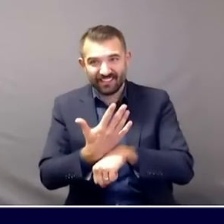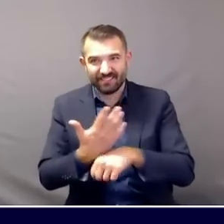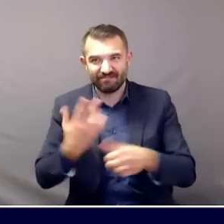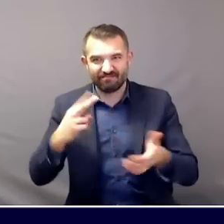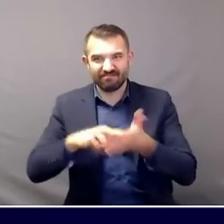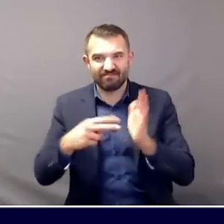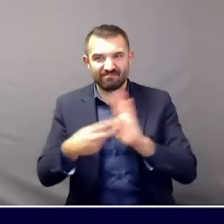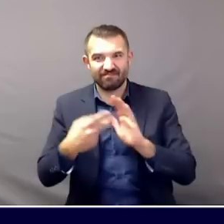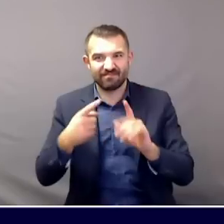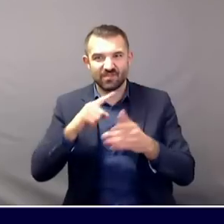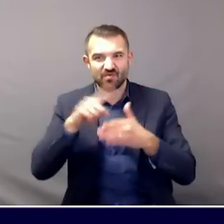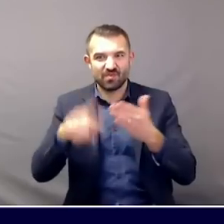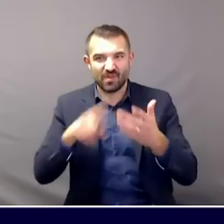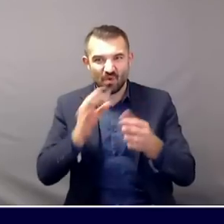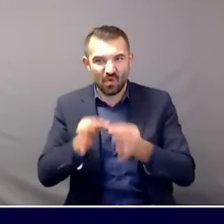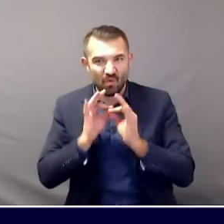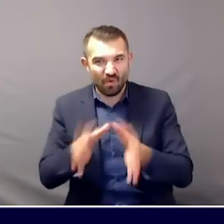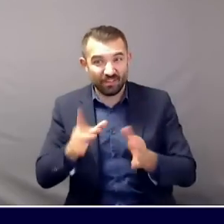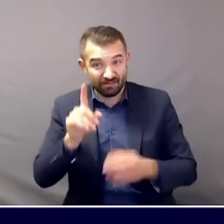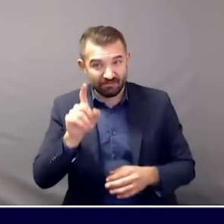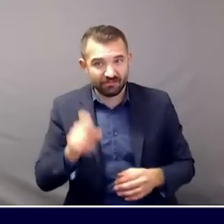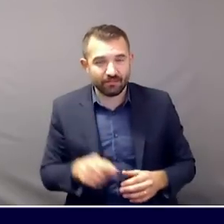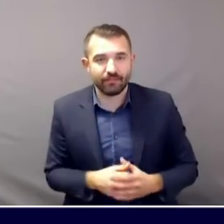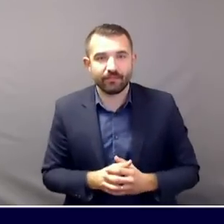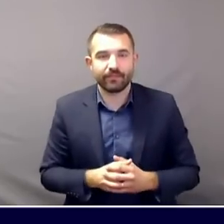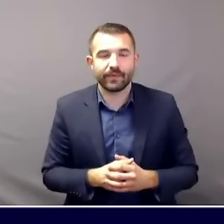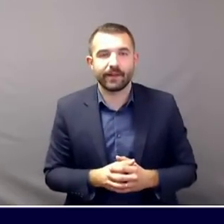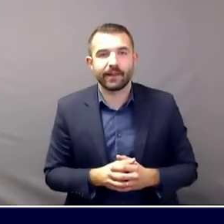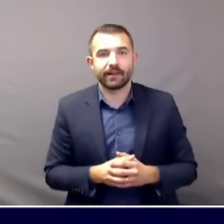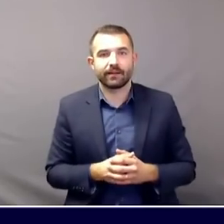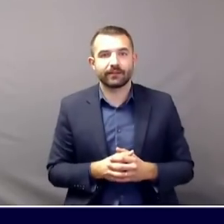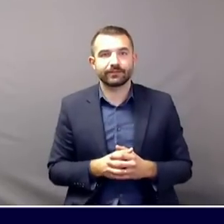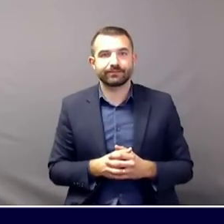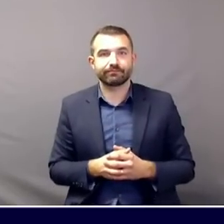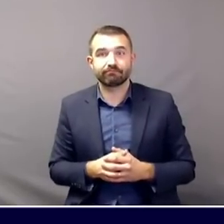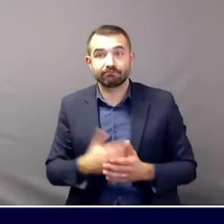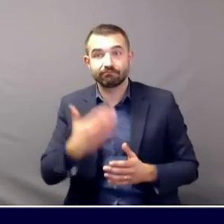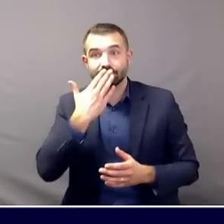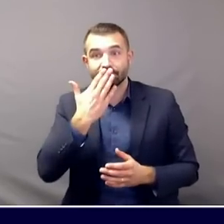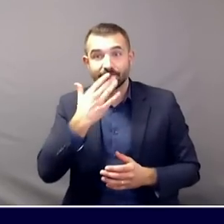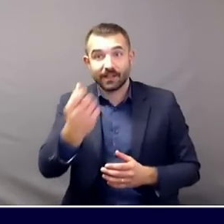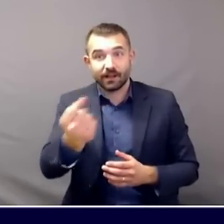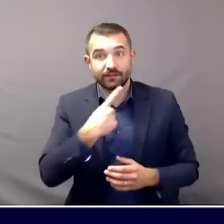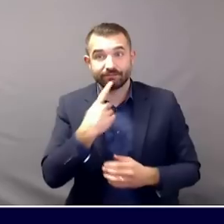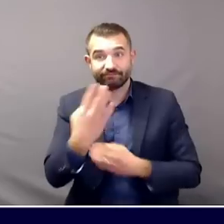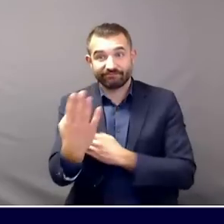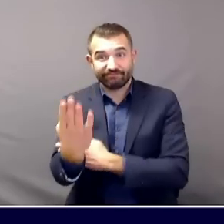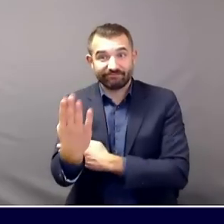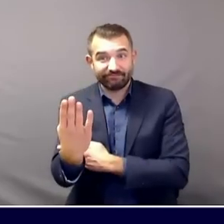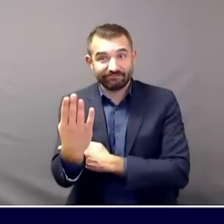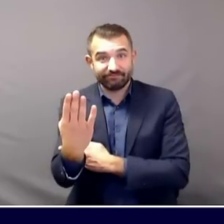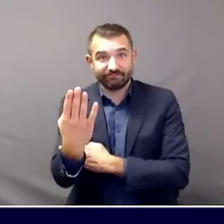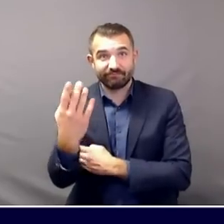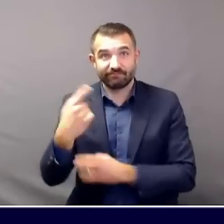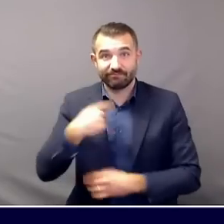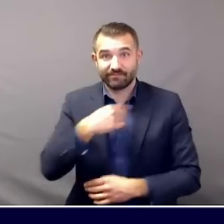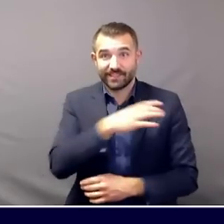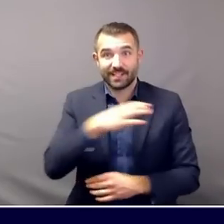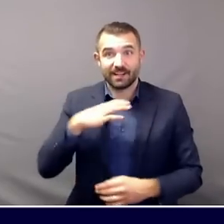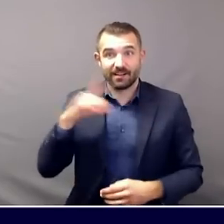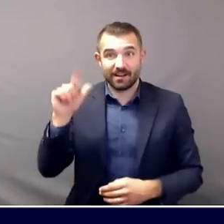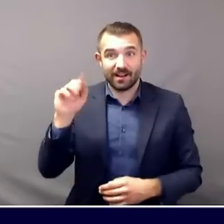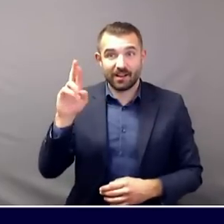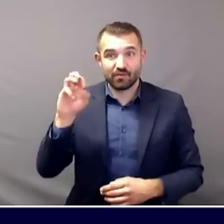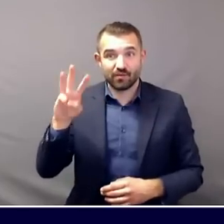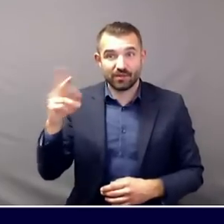had a meeting with the lab this morning to go over where they are and what the turnaround time is. As of right now, the